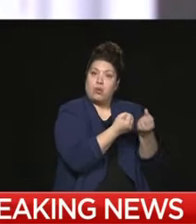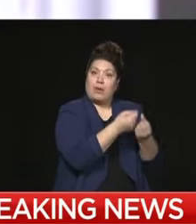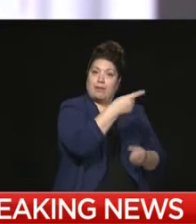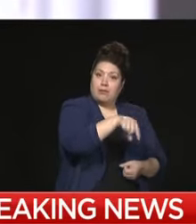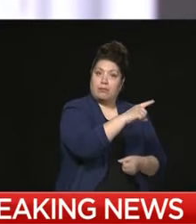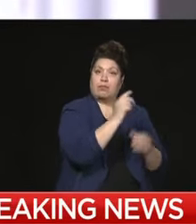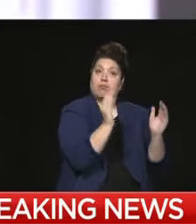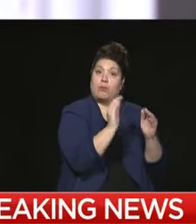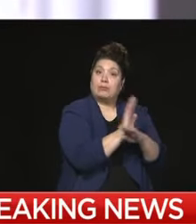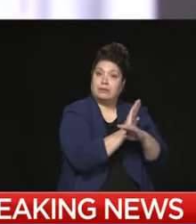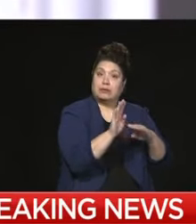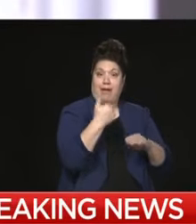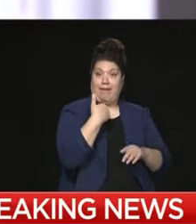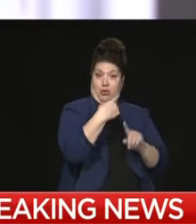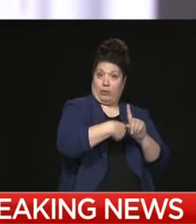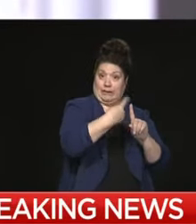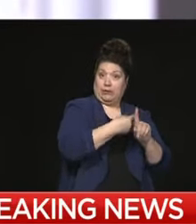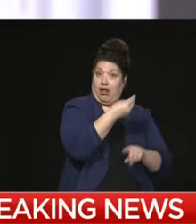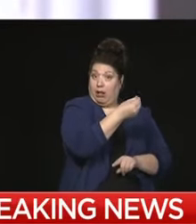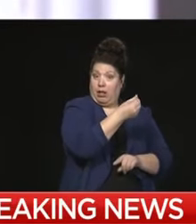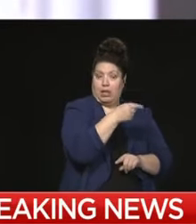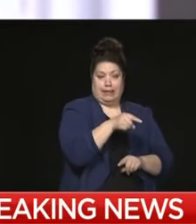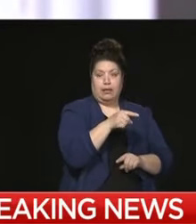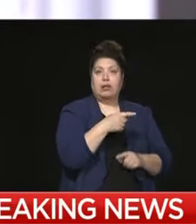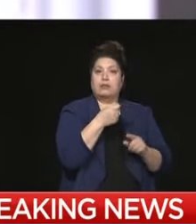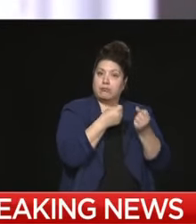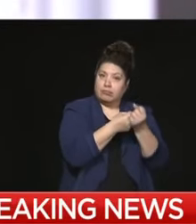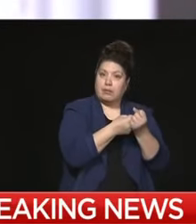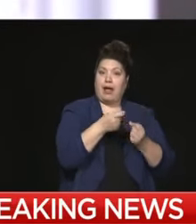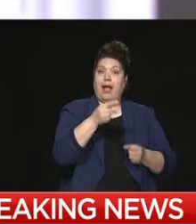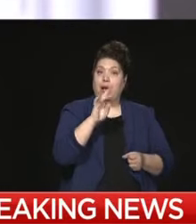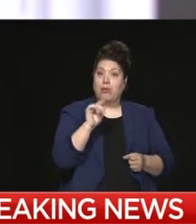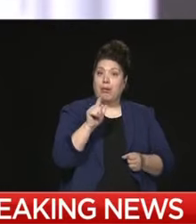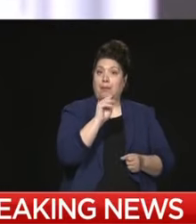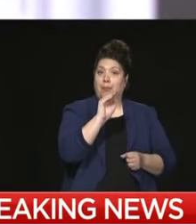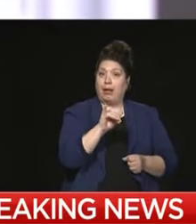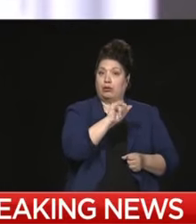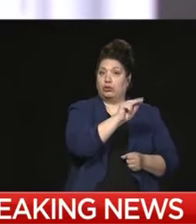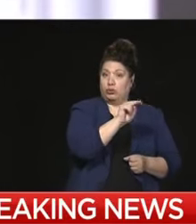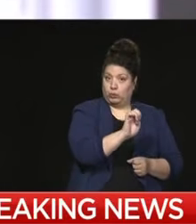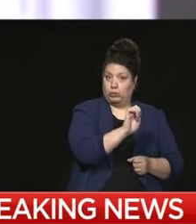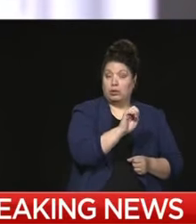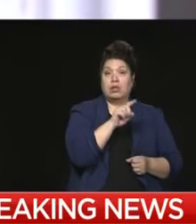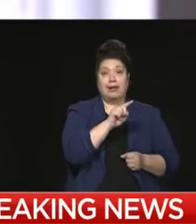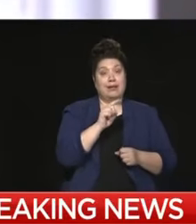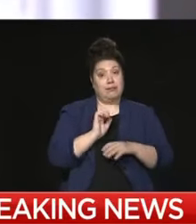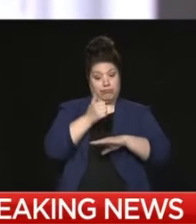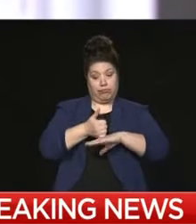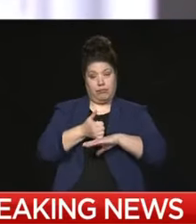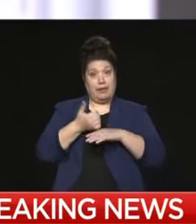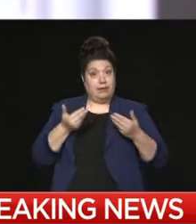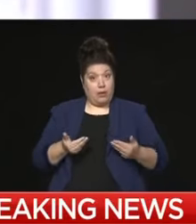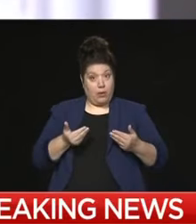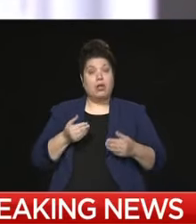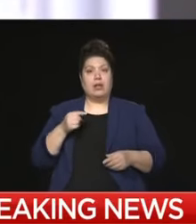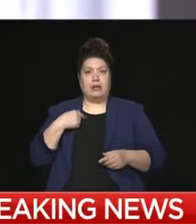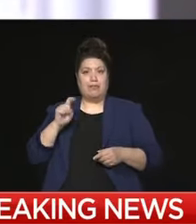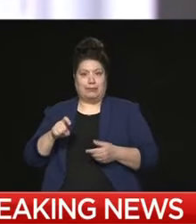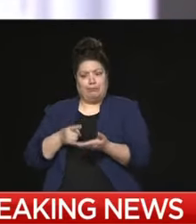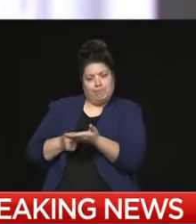small businesses with their rent for the months of April, May, and June. To implement this program, we have to work with the provinces